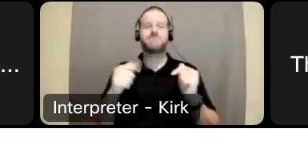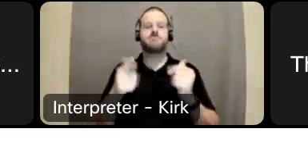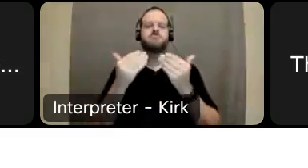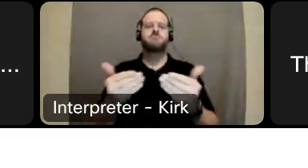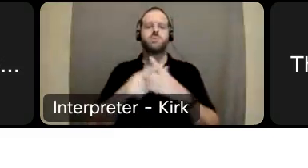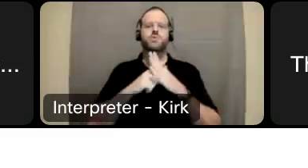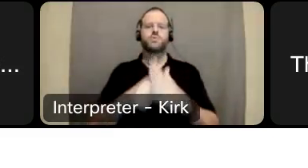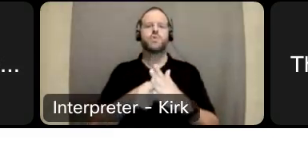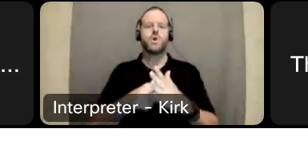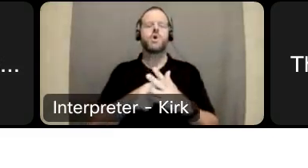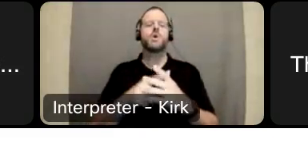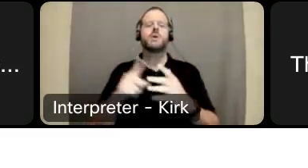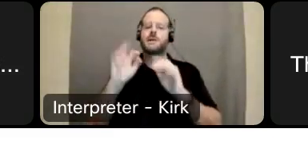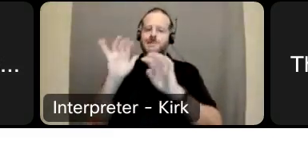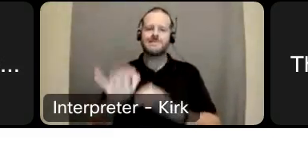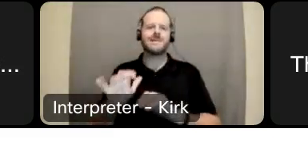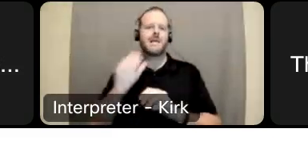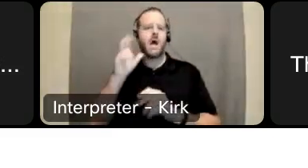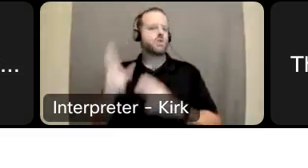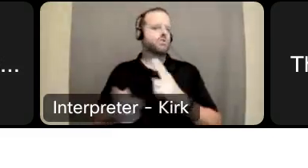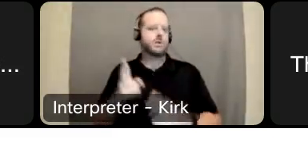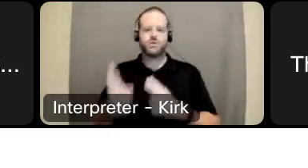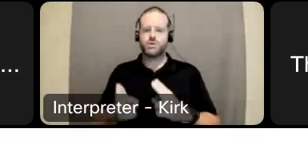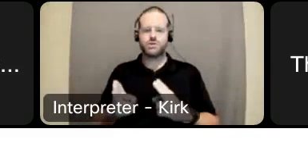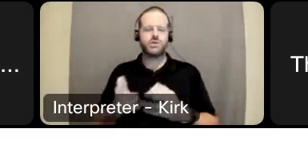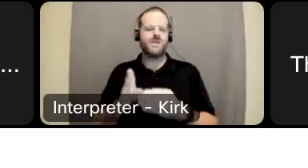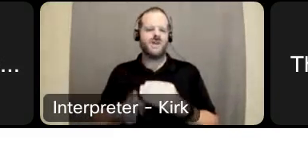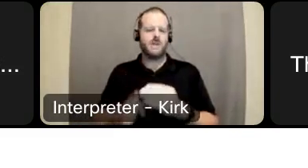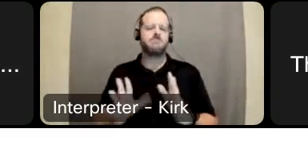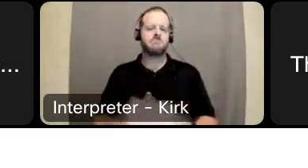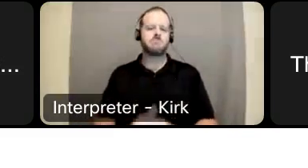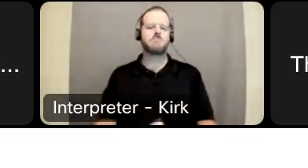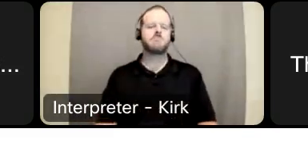start and those things can get in and not rushed so much at the end.